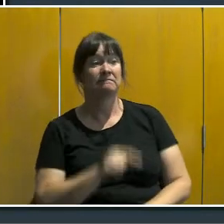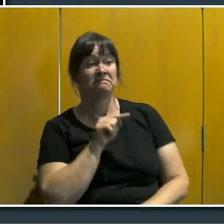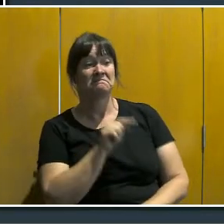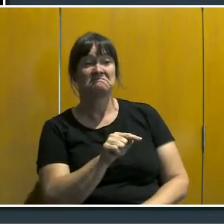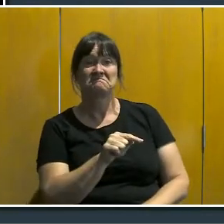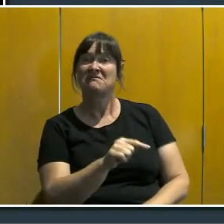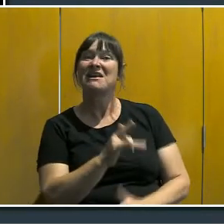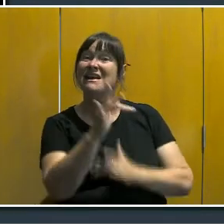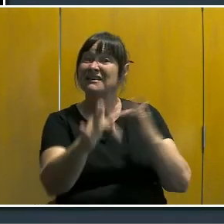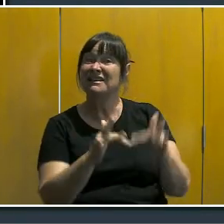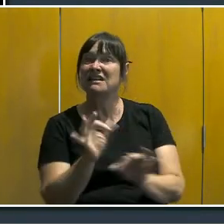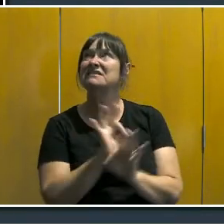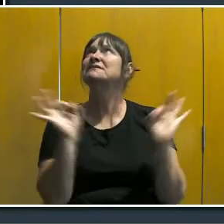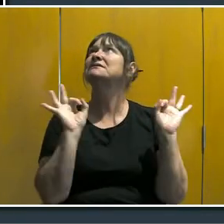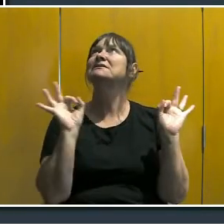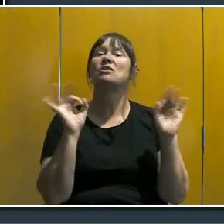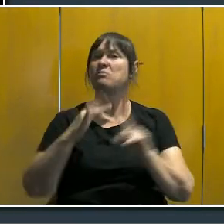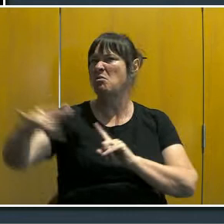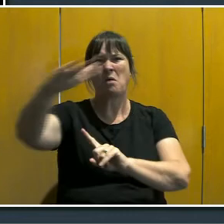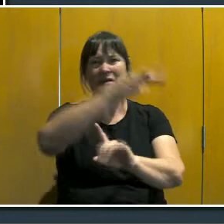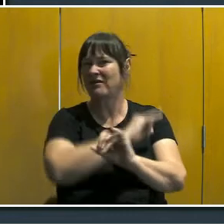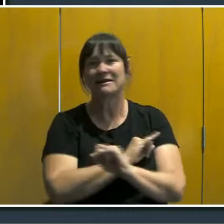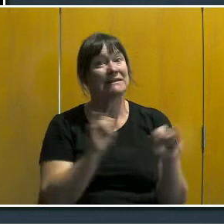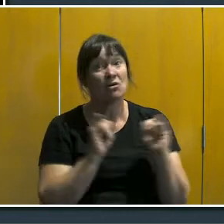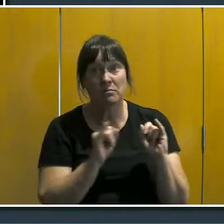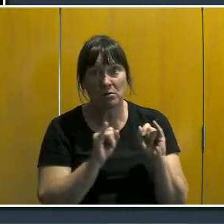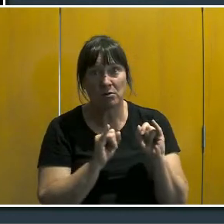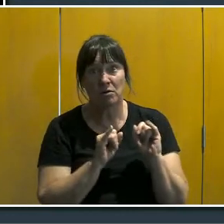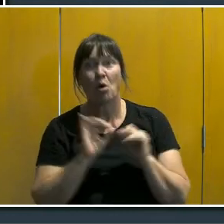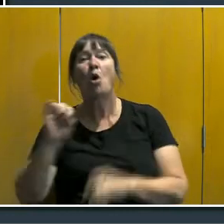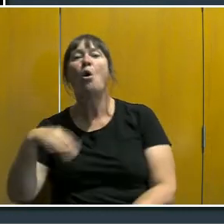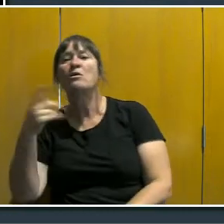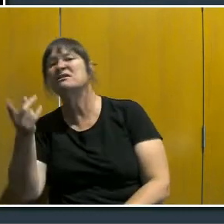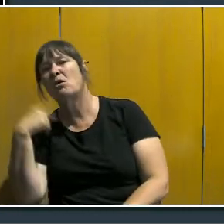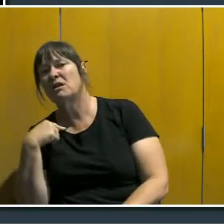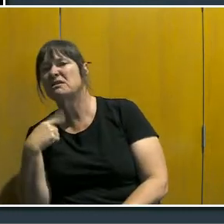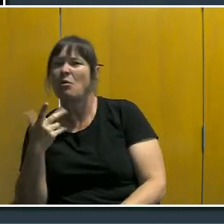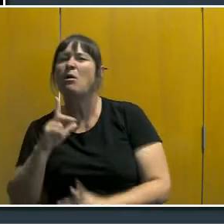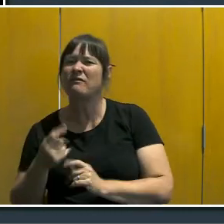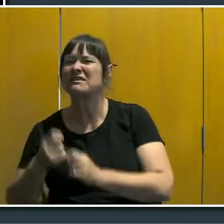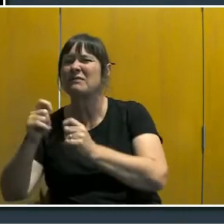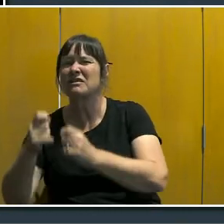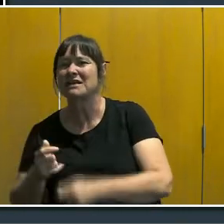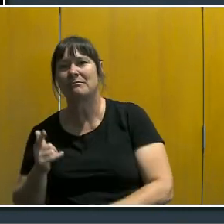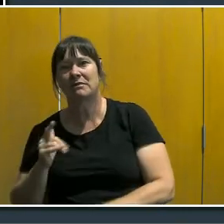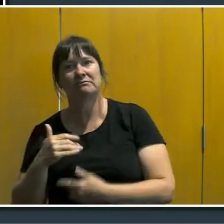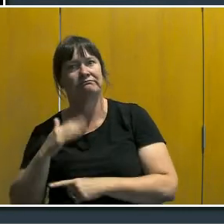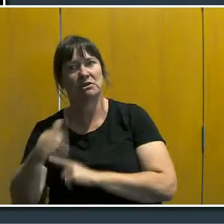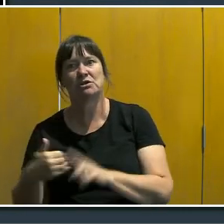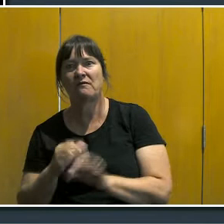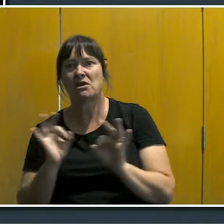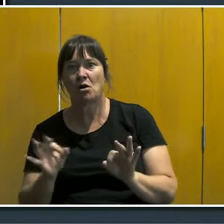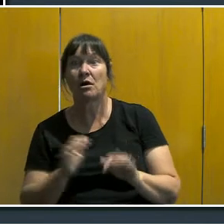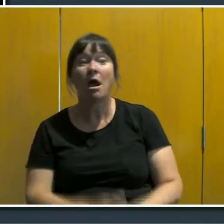fast broadband to be rolled out in the near future. We have always had a substandard landline service. One resident told me a few days ago that